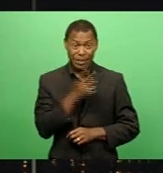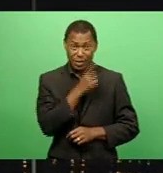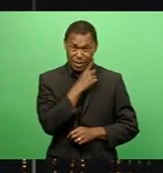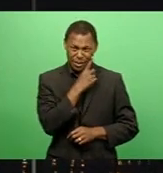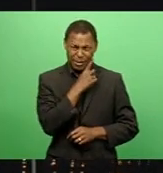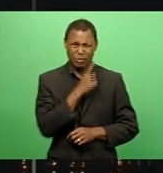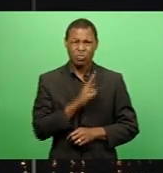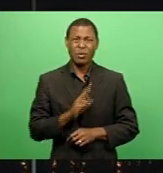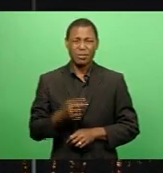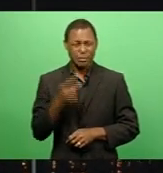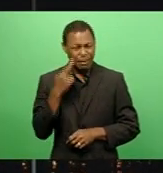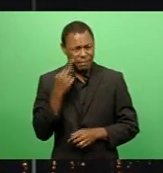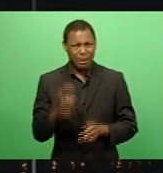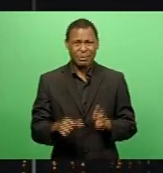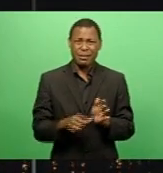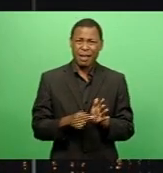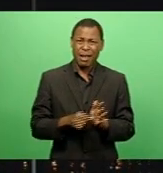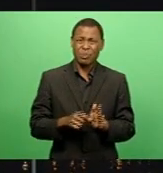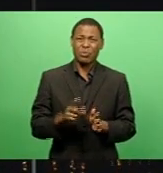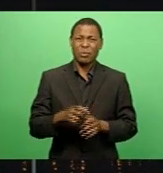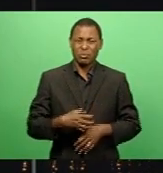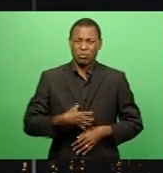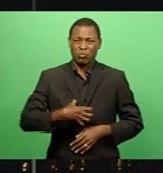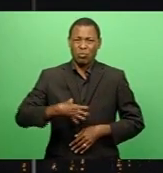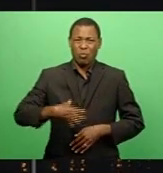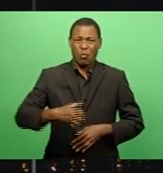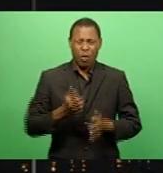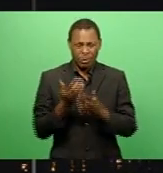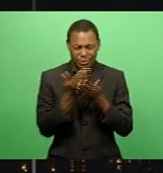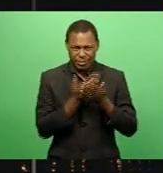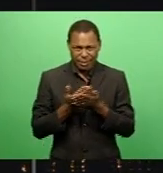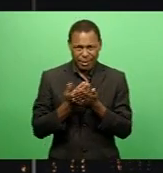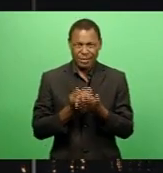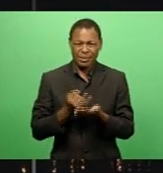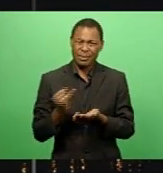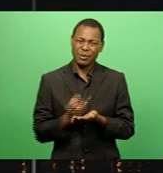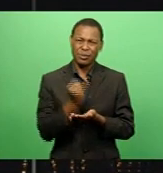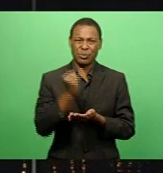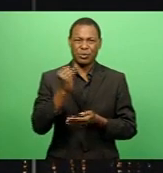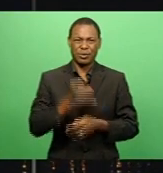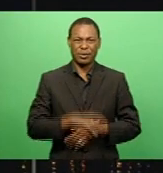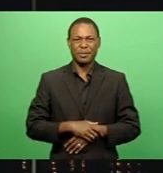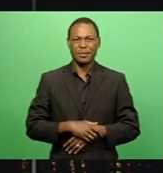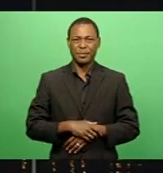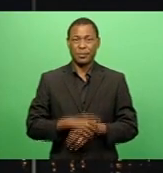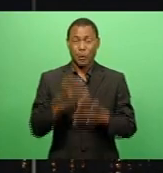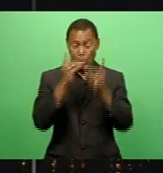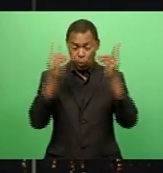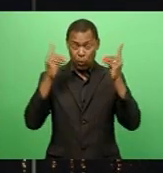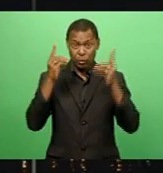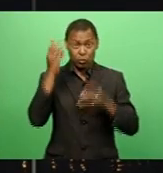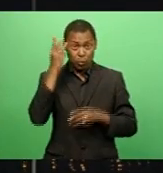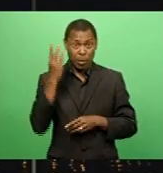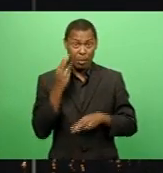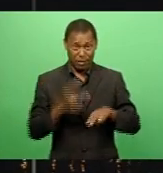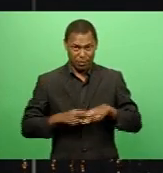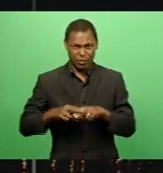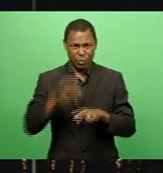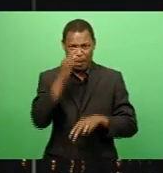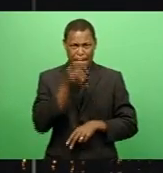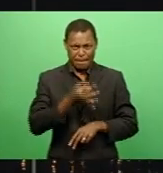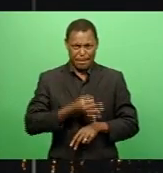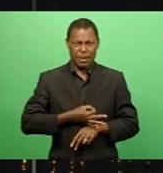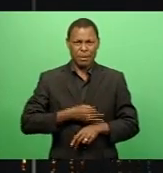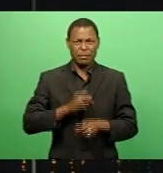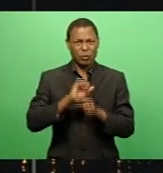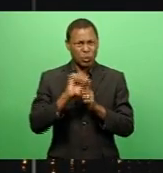finding difficulty to further their studies at tertiary institutions. Graduate Women Fiji believes the expectations of society at